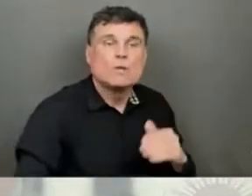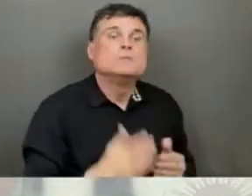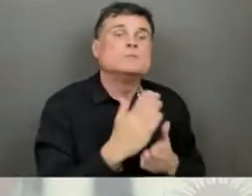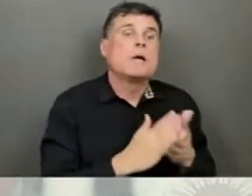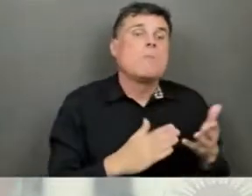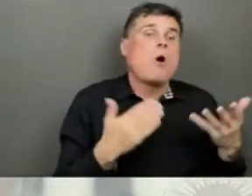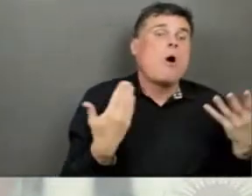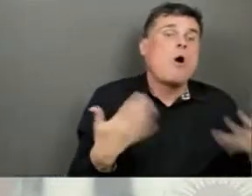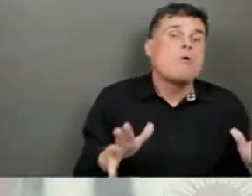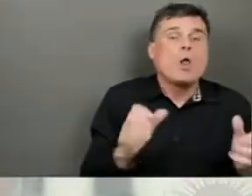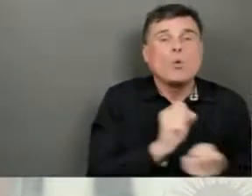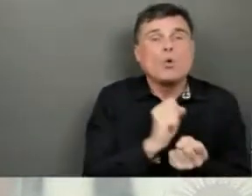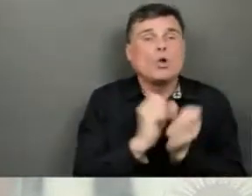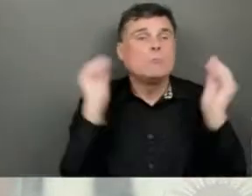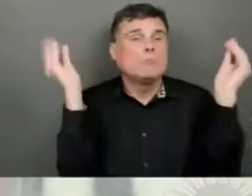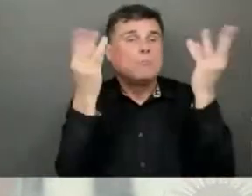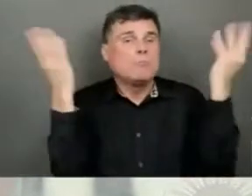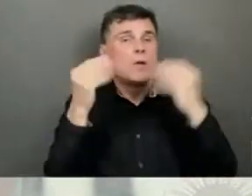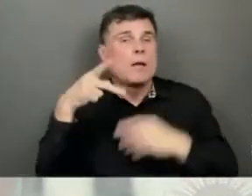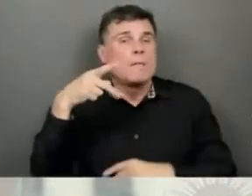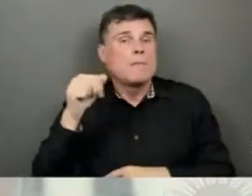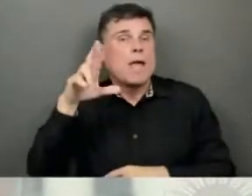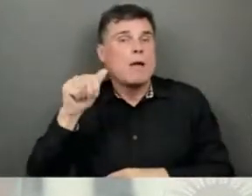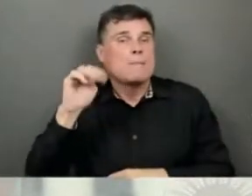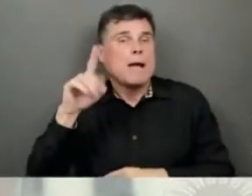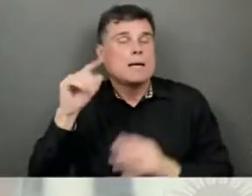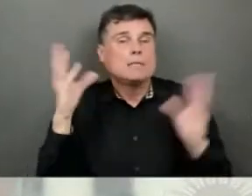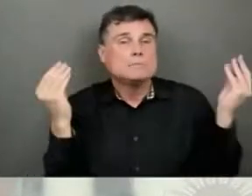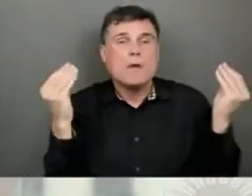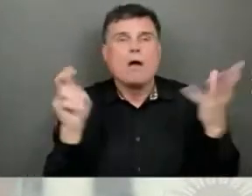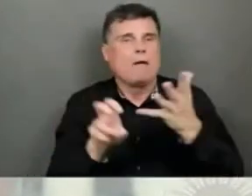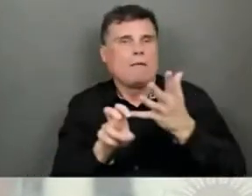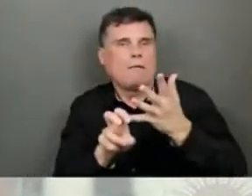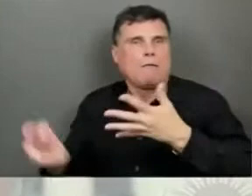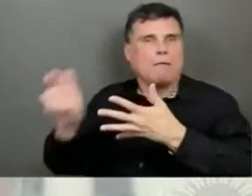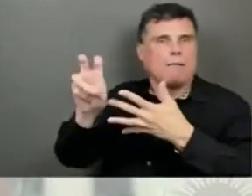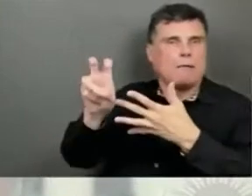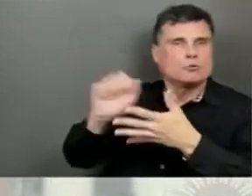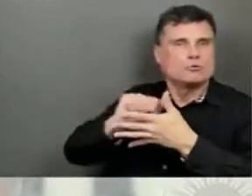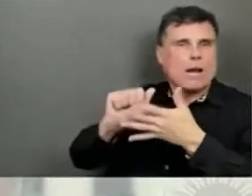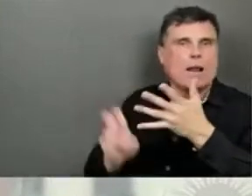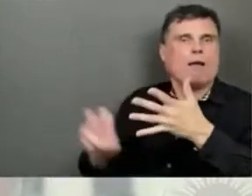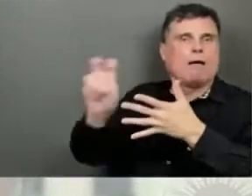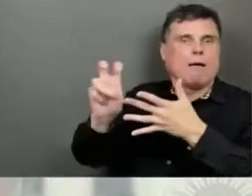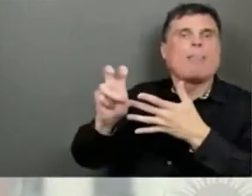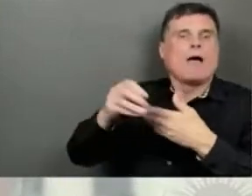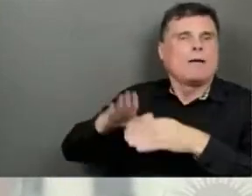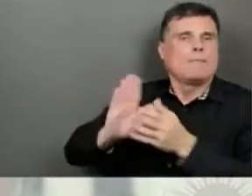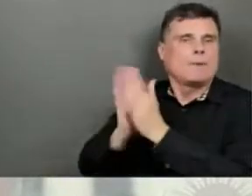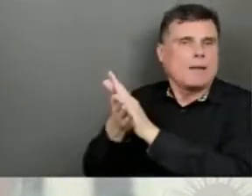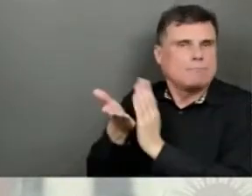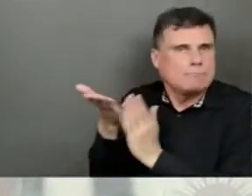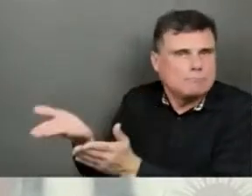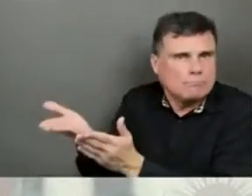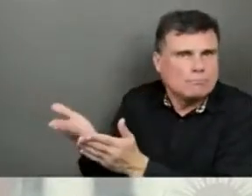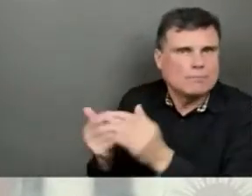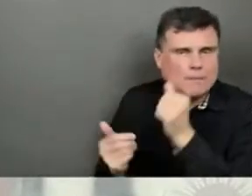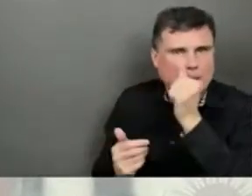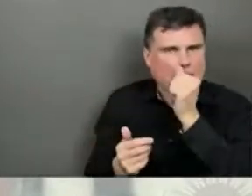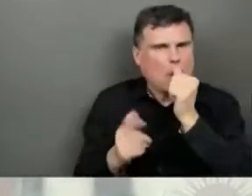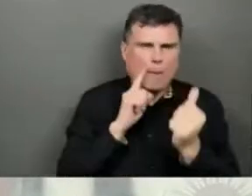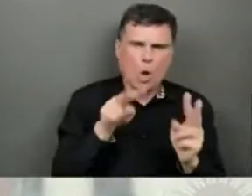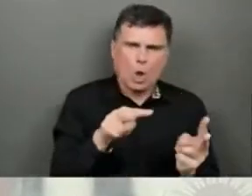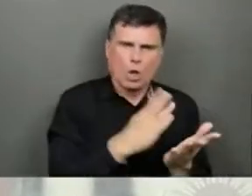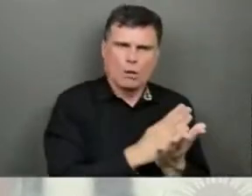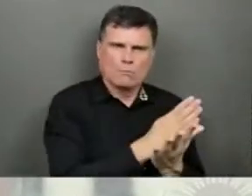paramedics supporting our most recent collective agreement at 96%. And then healthcare workers, the extraordinary, historic